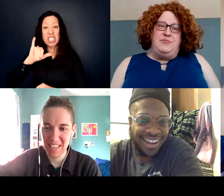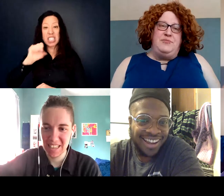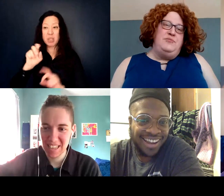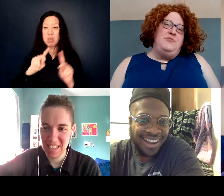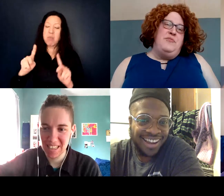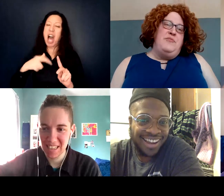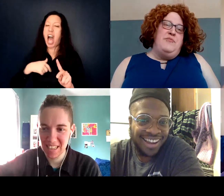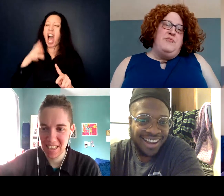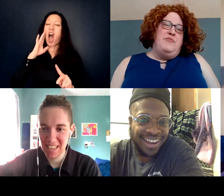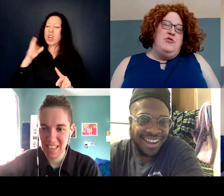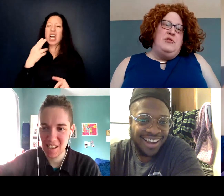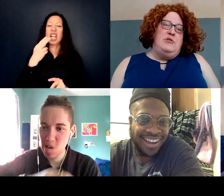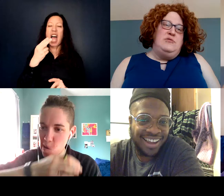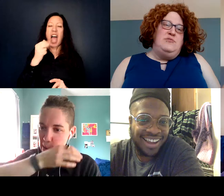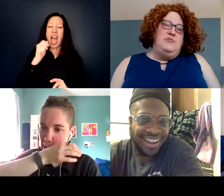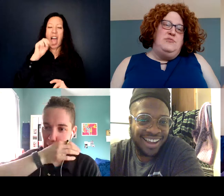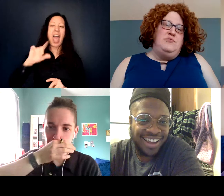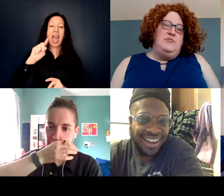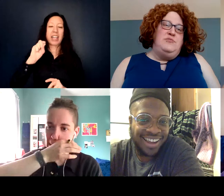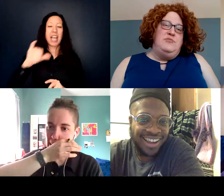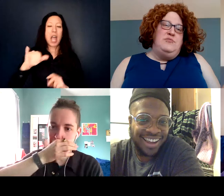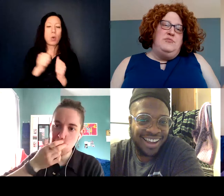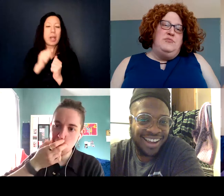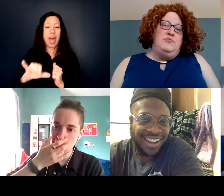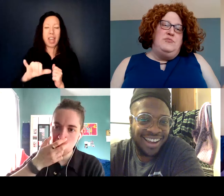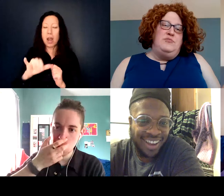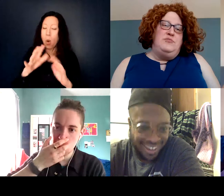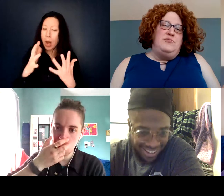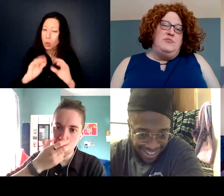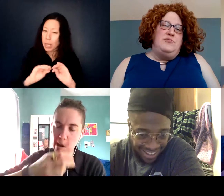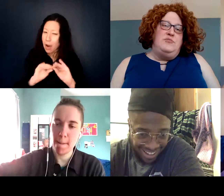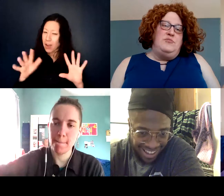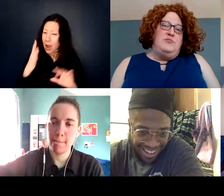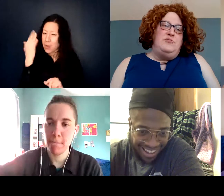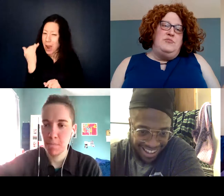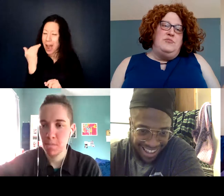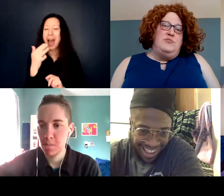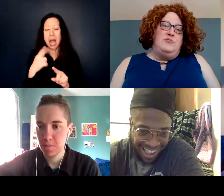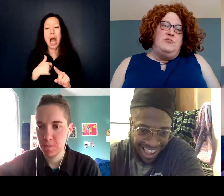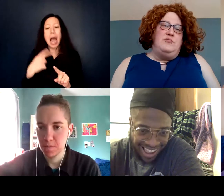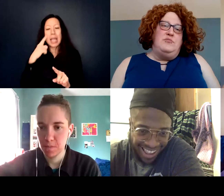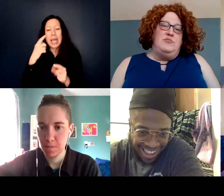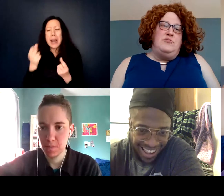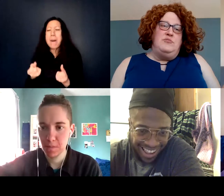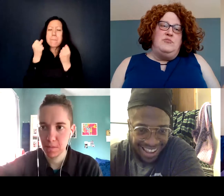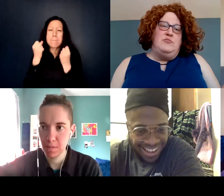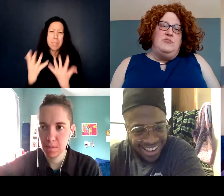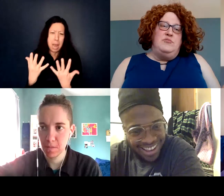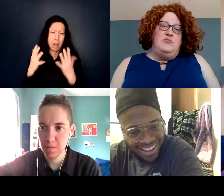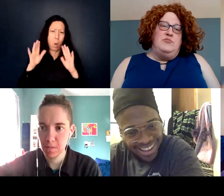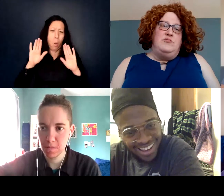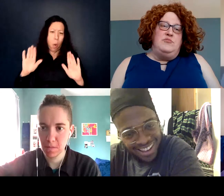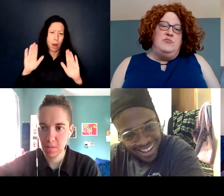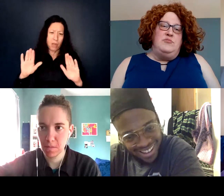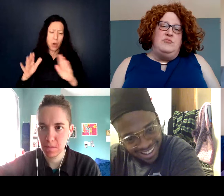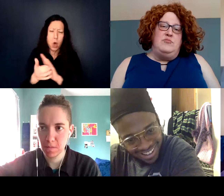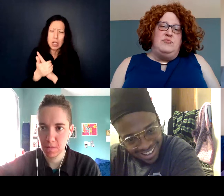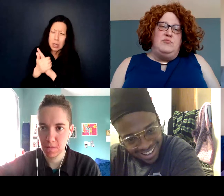Mostly to qualify, because I think that there's a lot of really wonderful, competent trainers